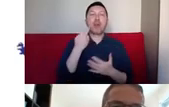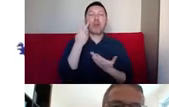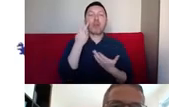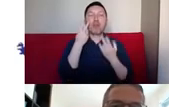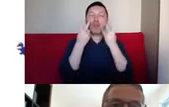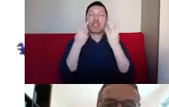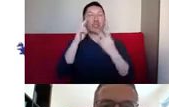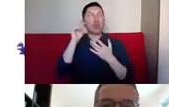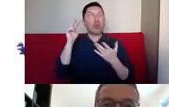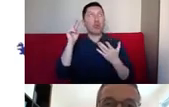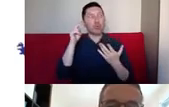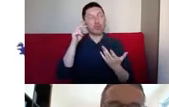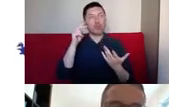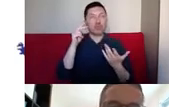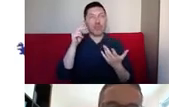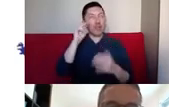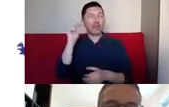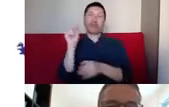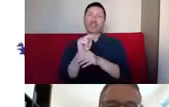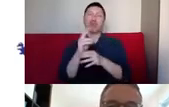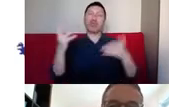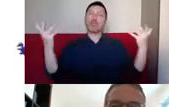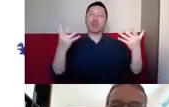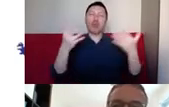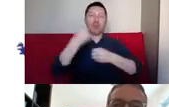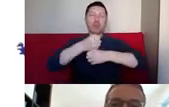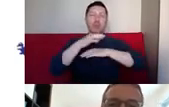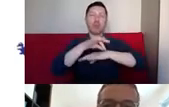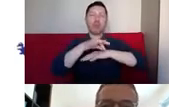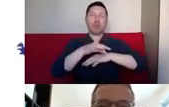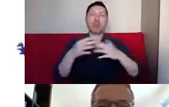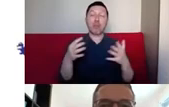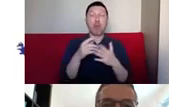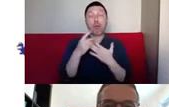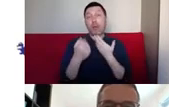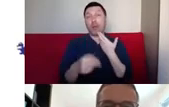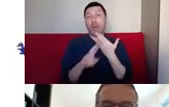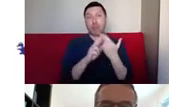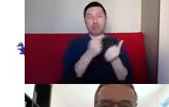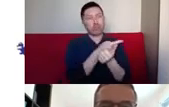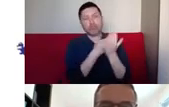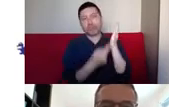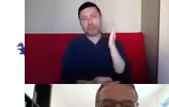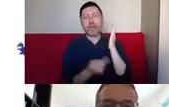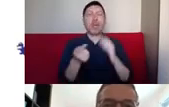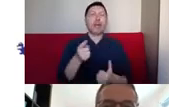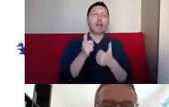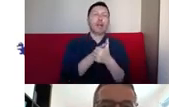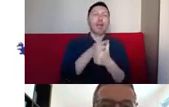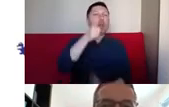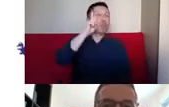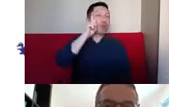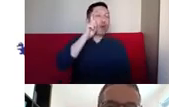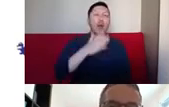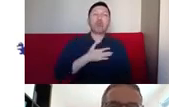There are countless answers to the question why supported employment is needed and why people all over the world strongly believe in